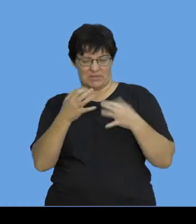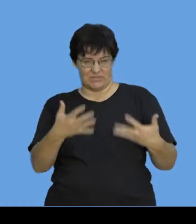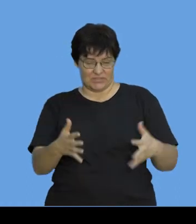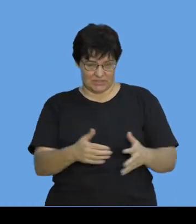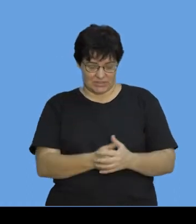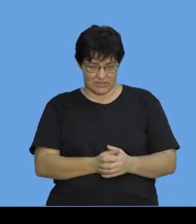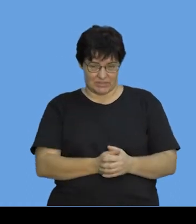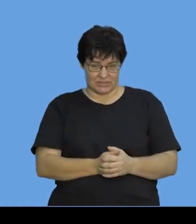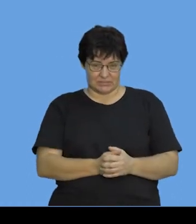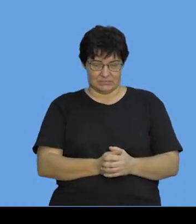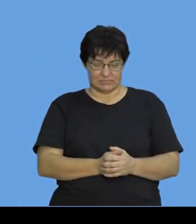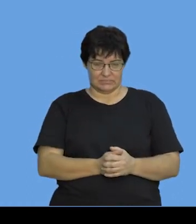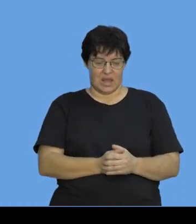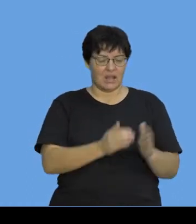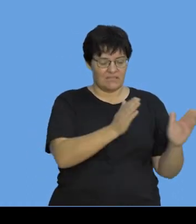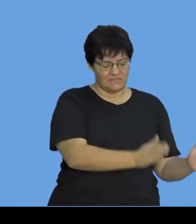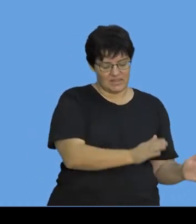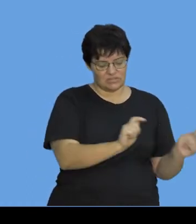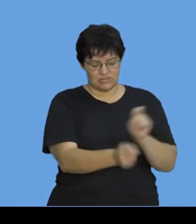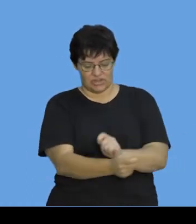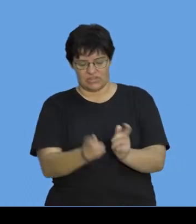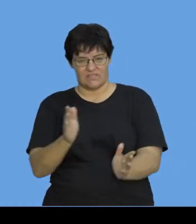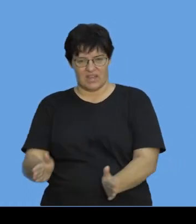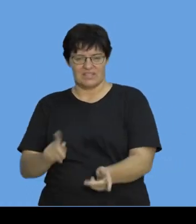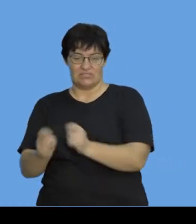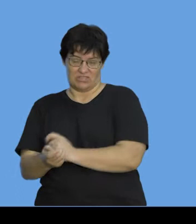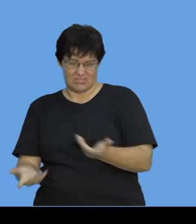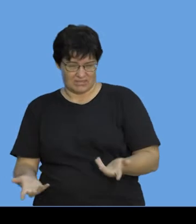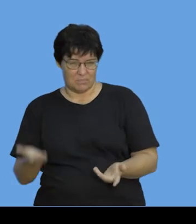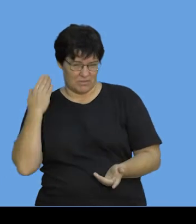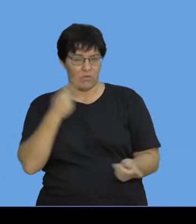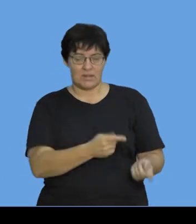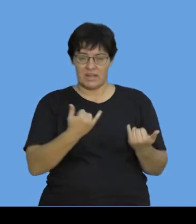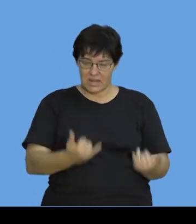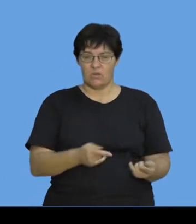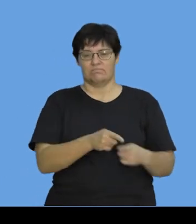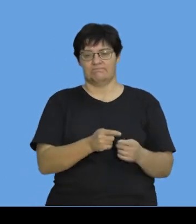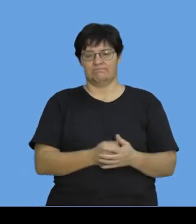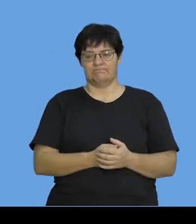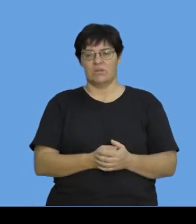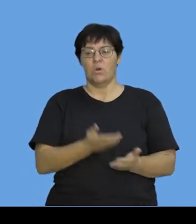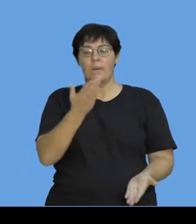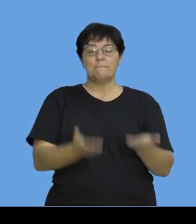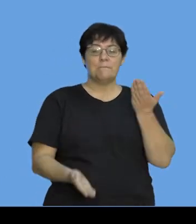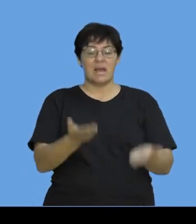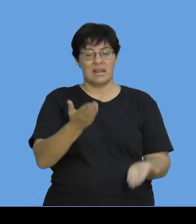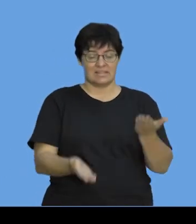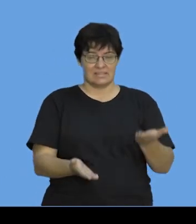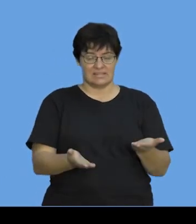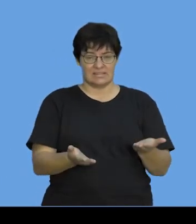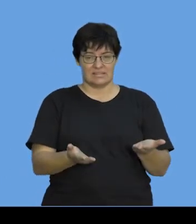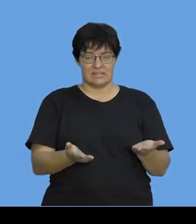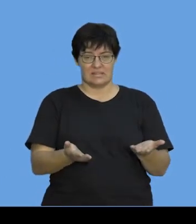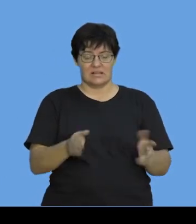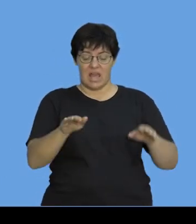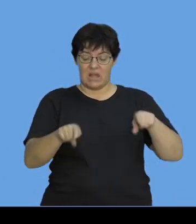or phase of matter. Okay. So when we talk about balanced equation, this is going to form a lot of, aspects of our